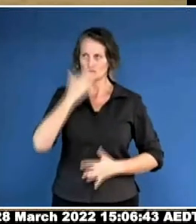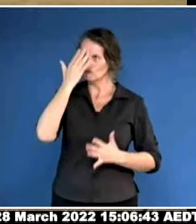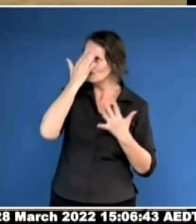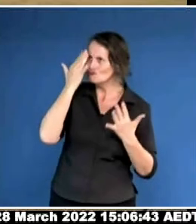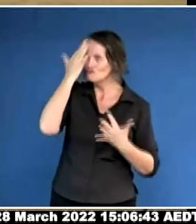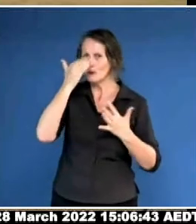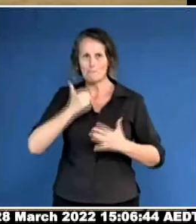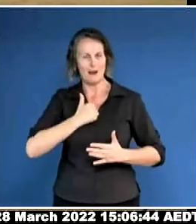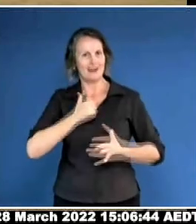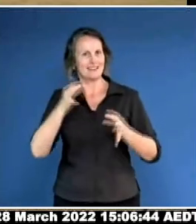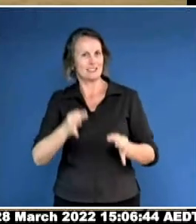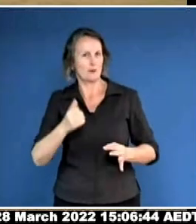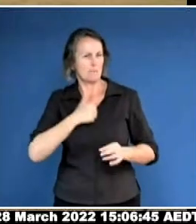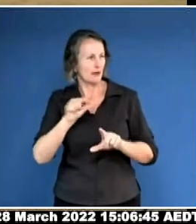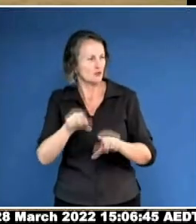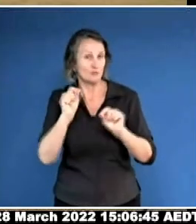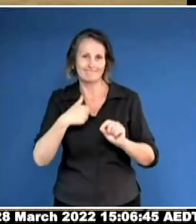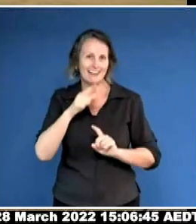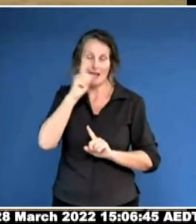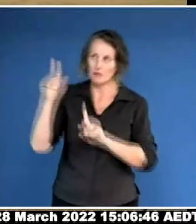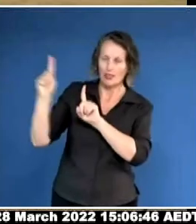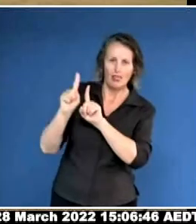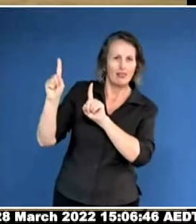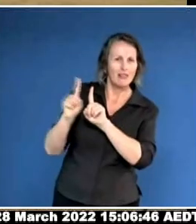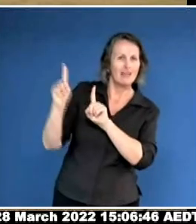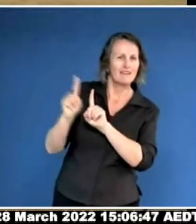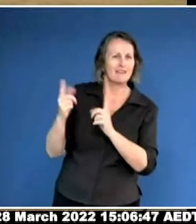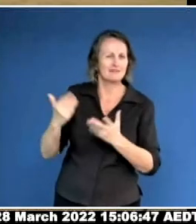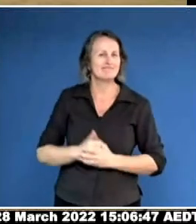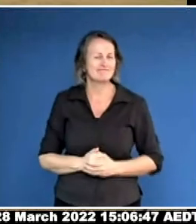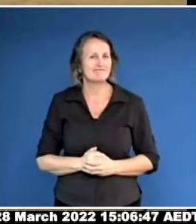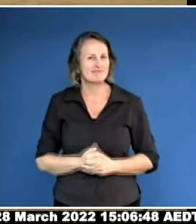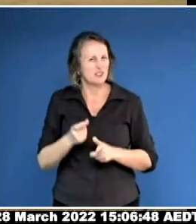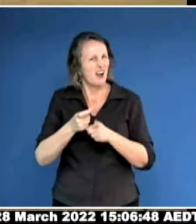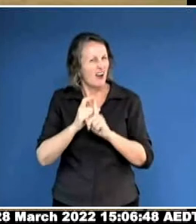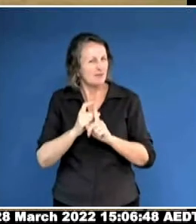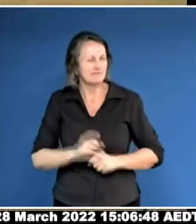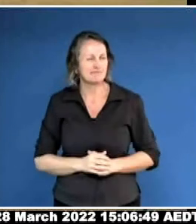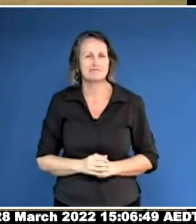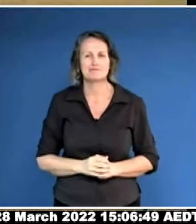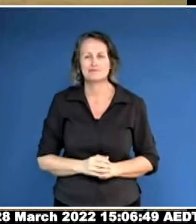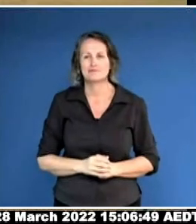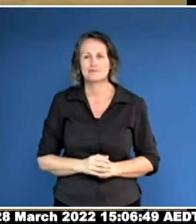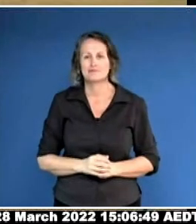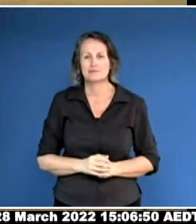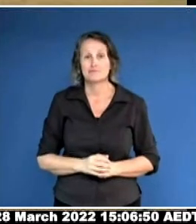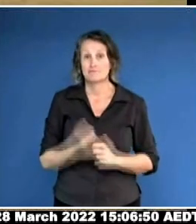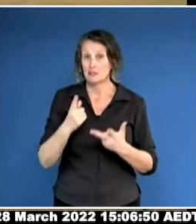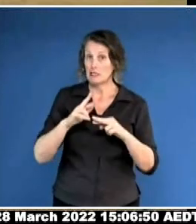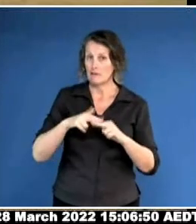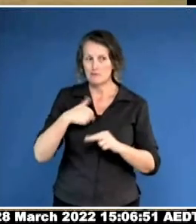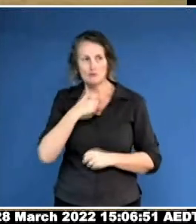and choices and be able to act action those plans and choices. Planning social